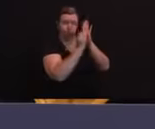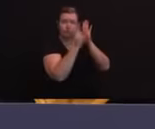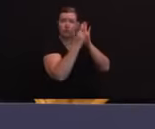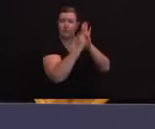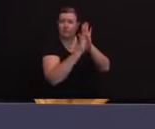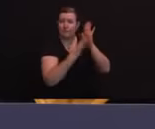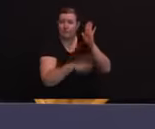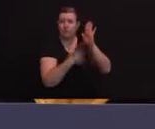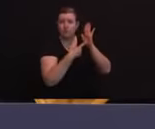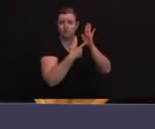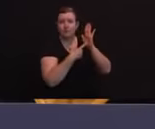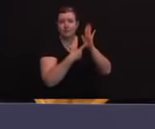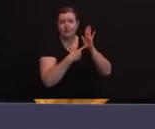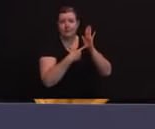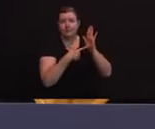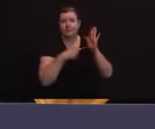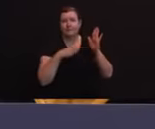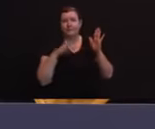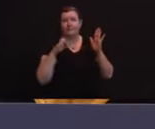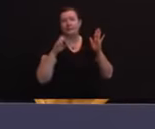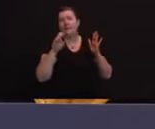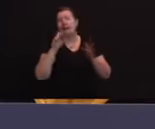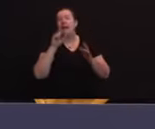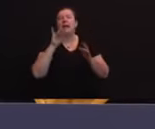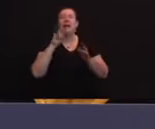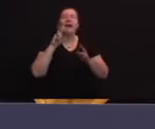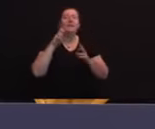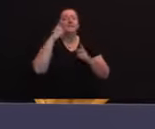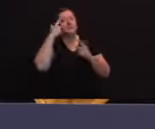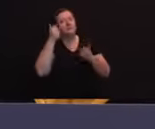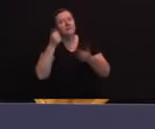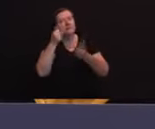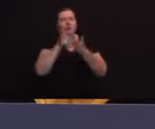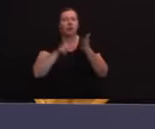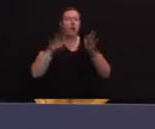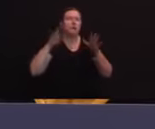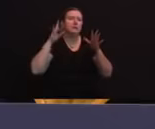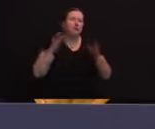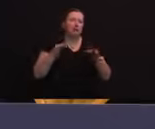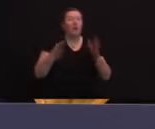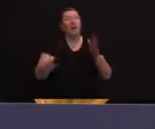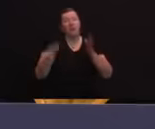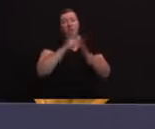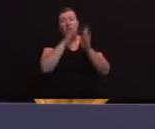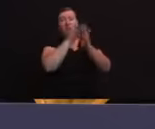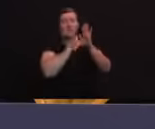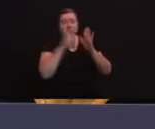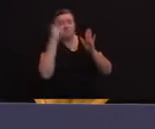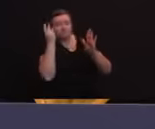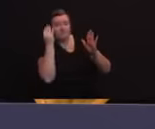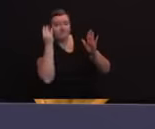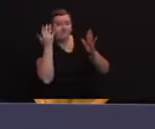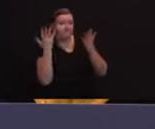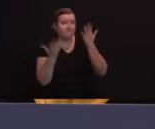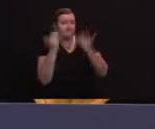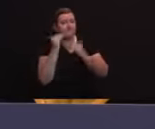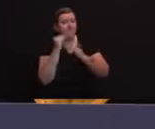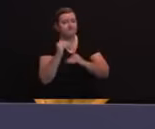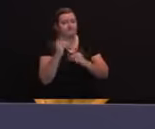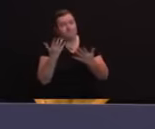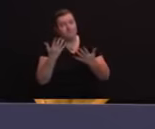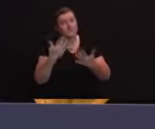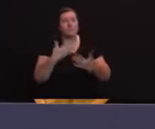list, but nothing imminent on that regard. I would say on recreational adult use marijuana, Dustin, I think we've made good progress. We had a